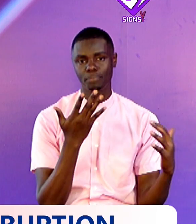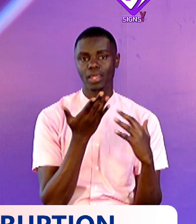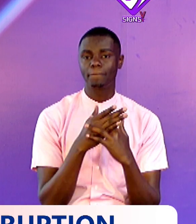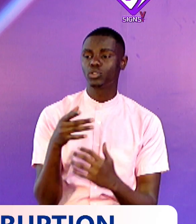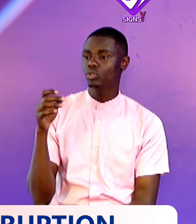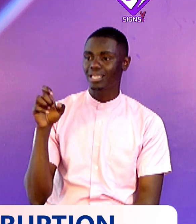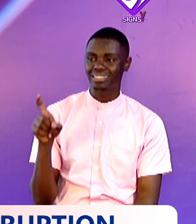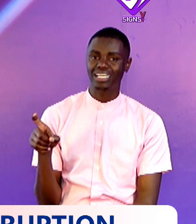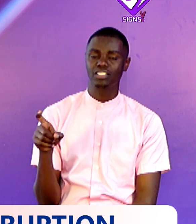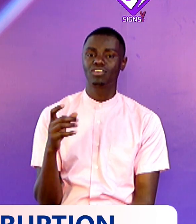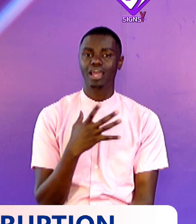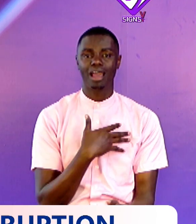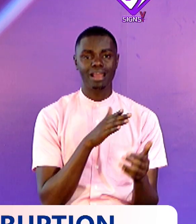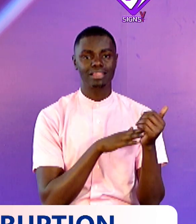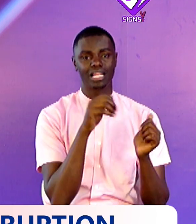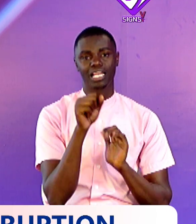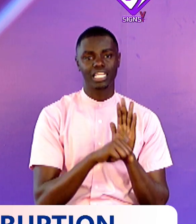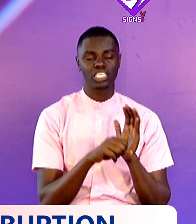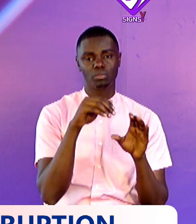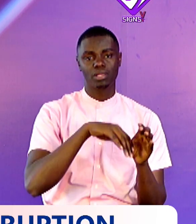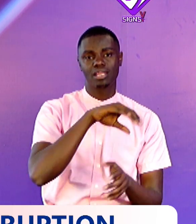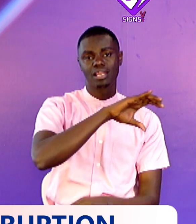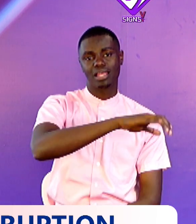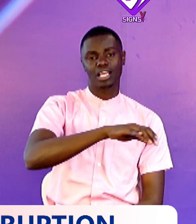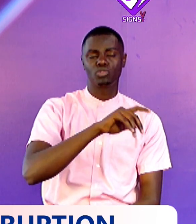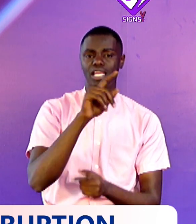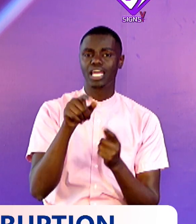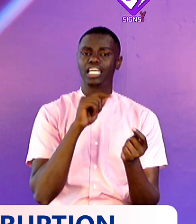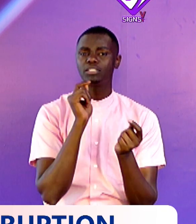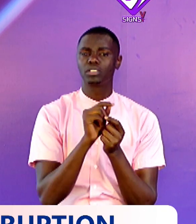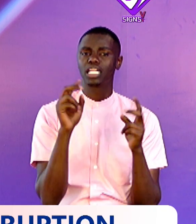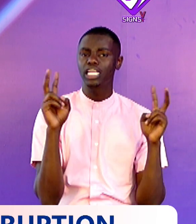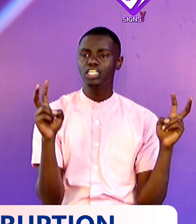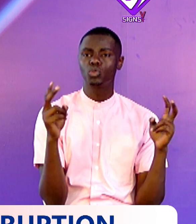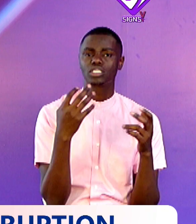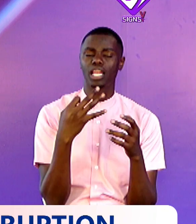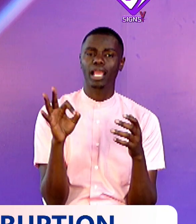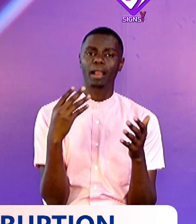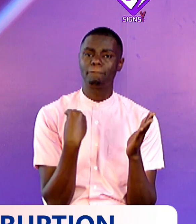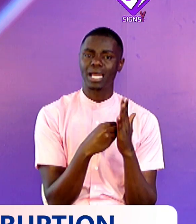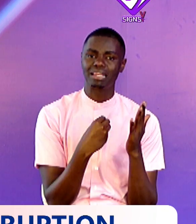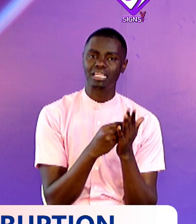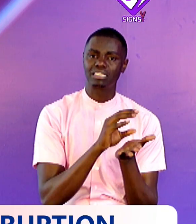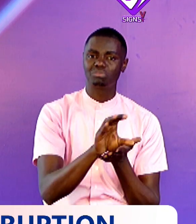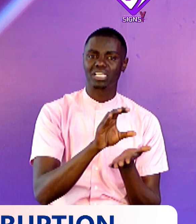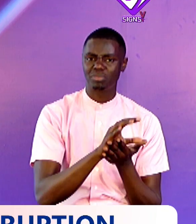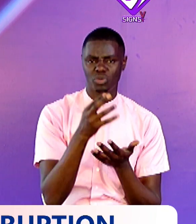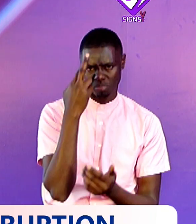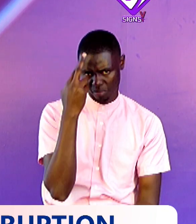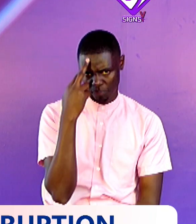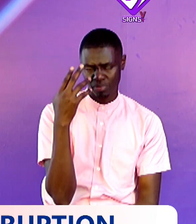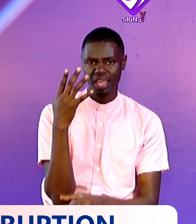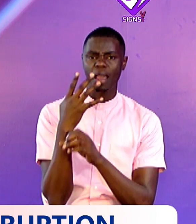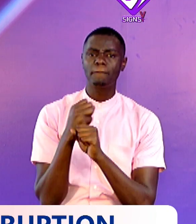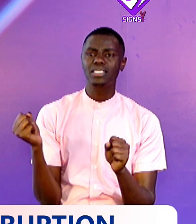executive and the leadership in the counties, especially on issues like the road money, you remember? Yeah, the